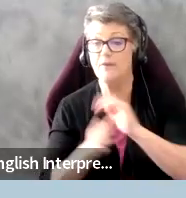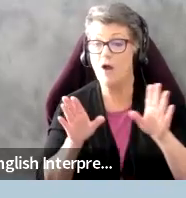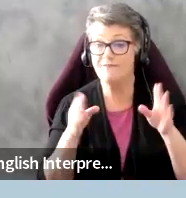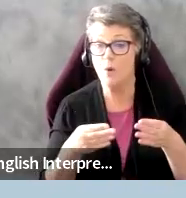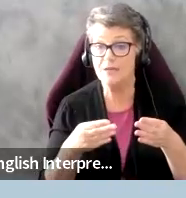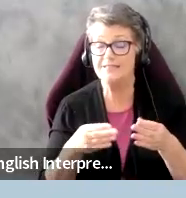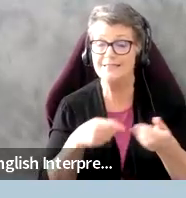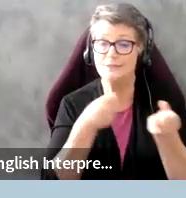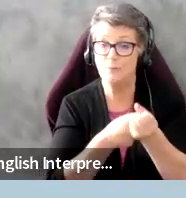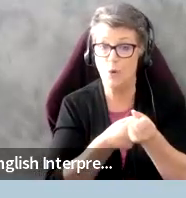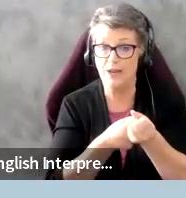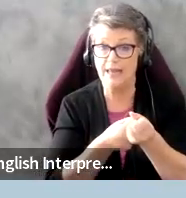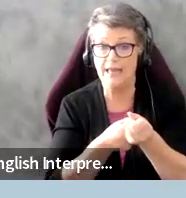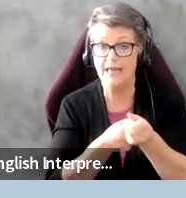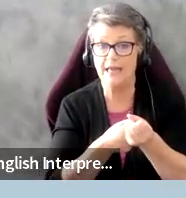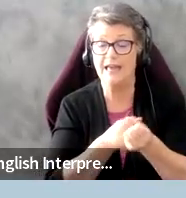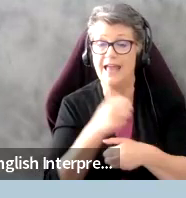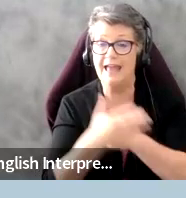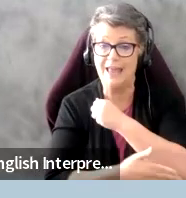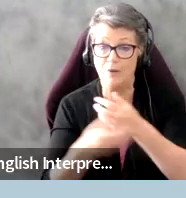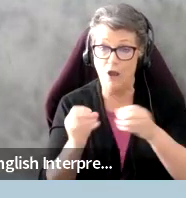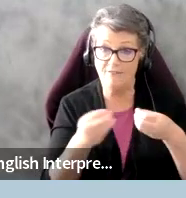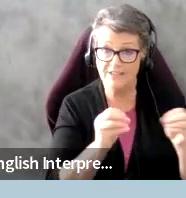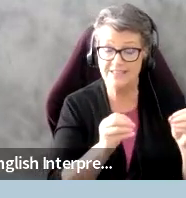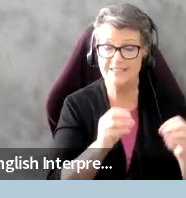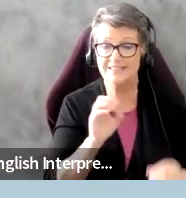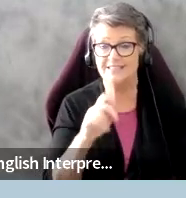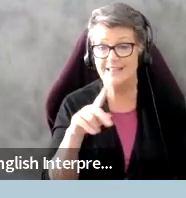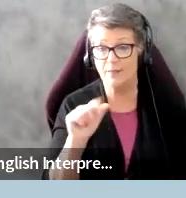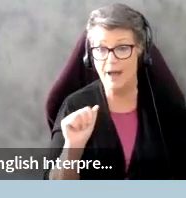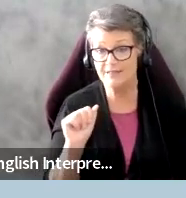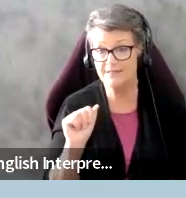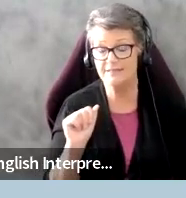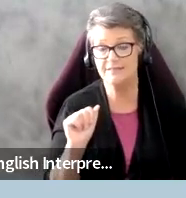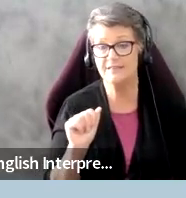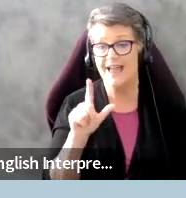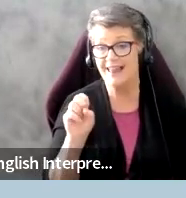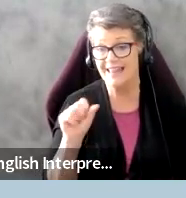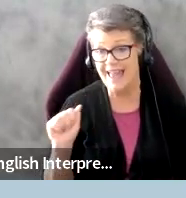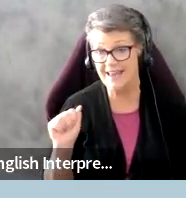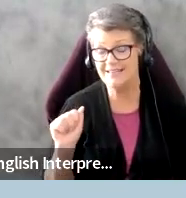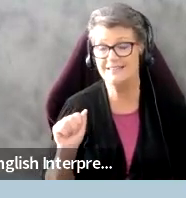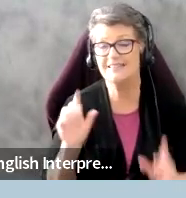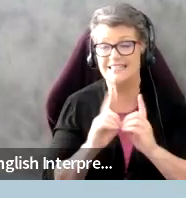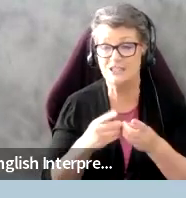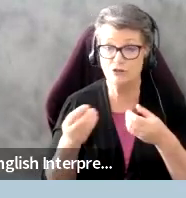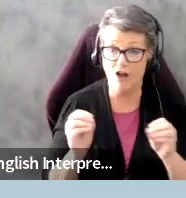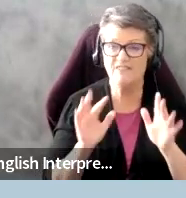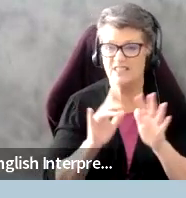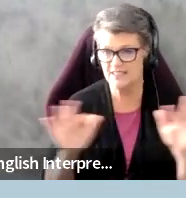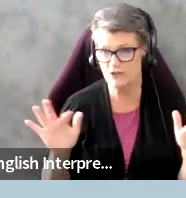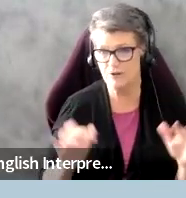is supporting county offices, SELPAs, LEAs, district offices,